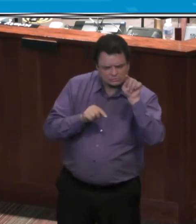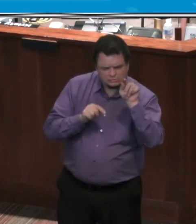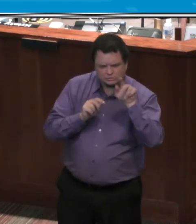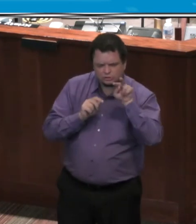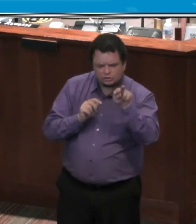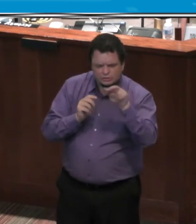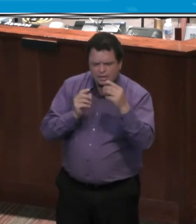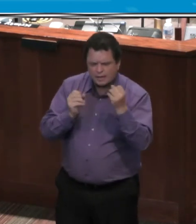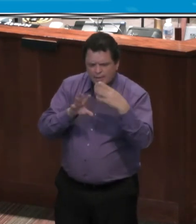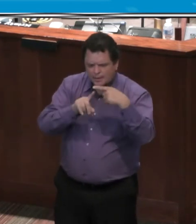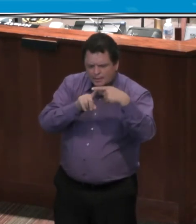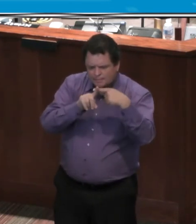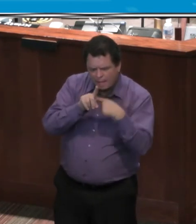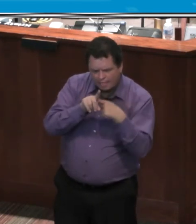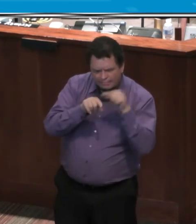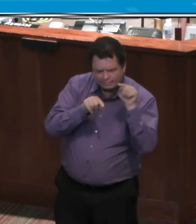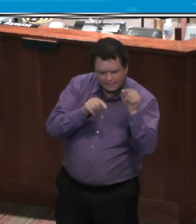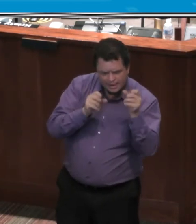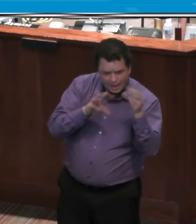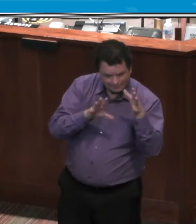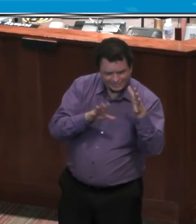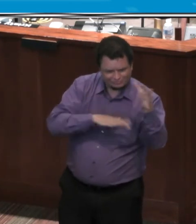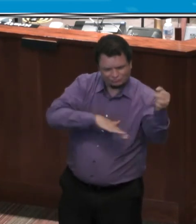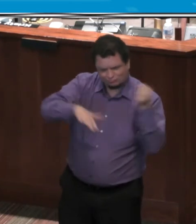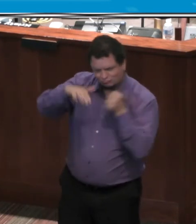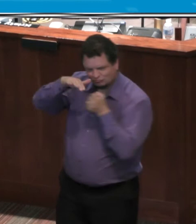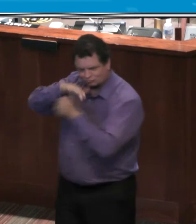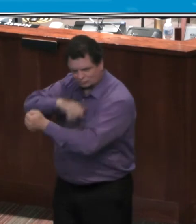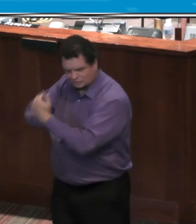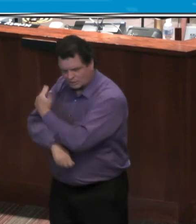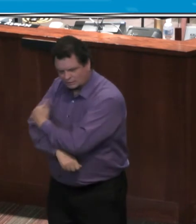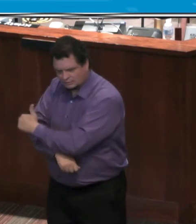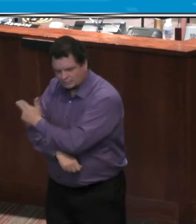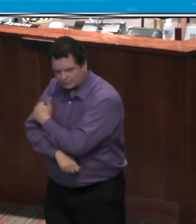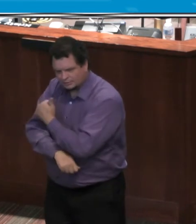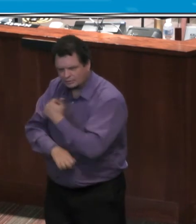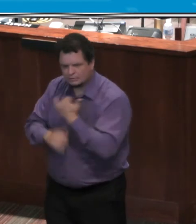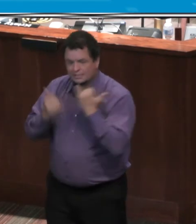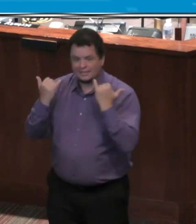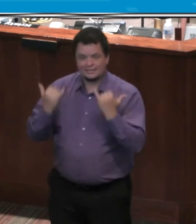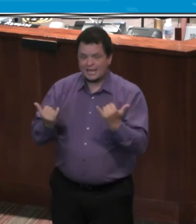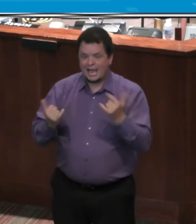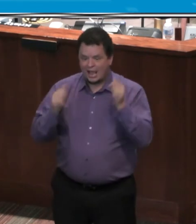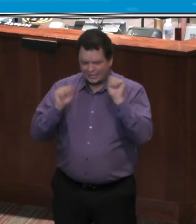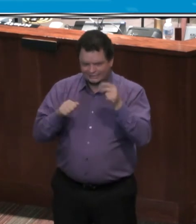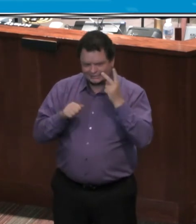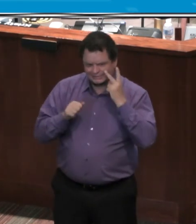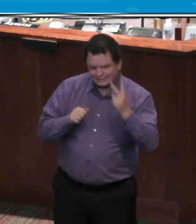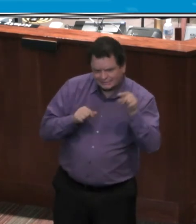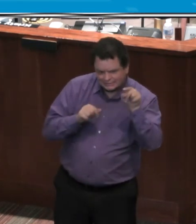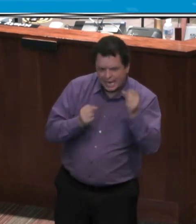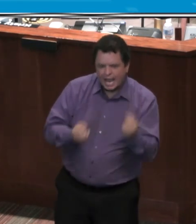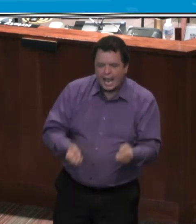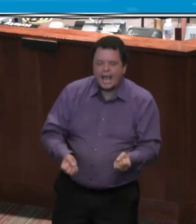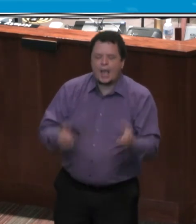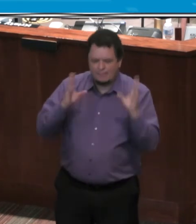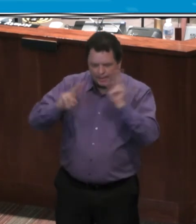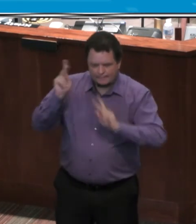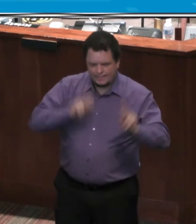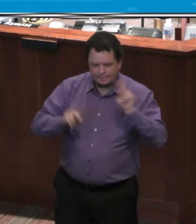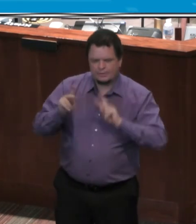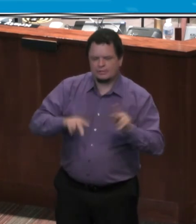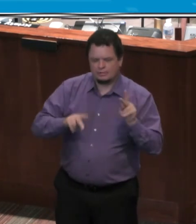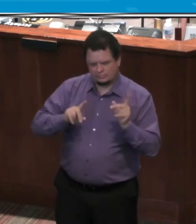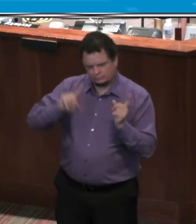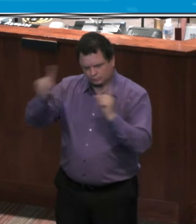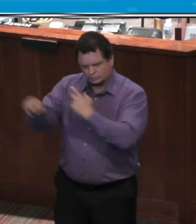hospitalizations versus how many people have been admitted to the hospital. They're two different things. And the same thing is true of deaths. By the way, one thing that's very nice